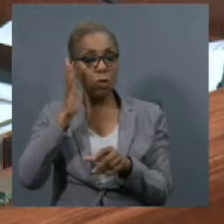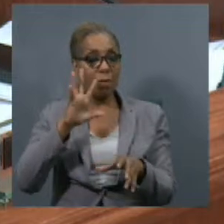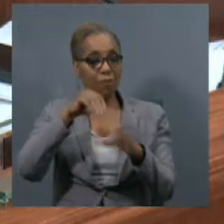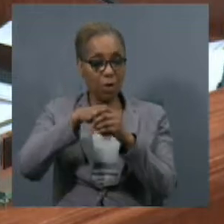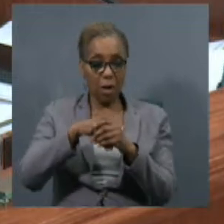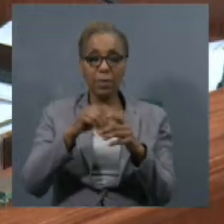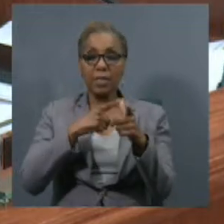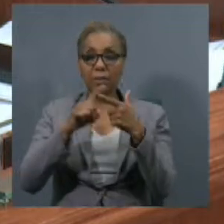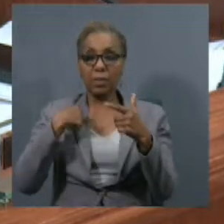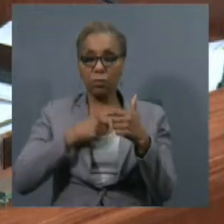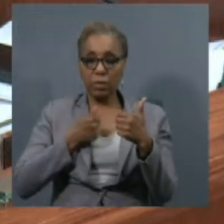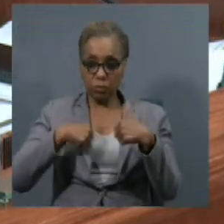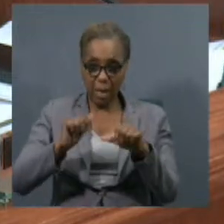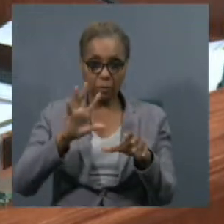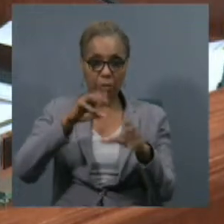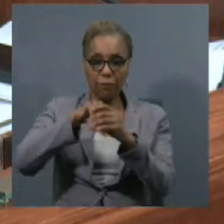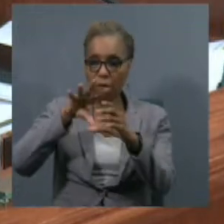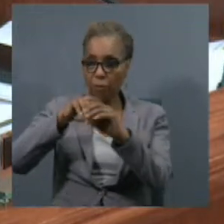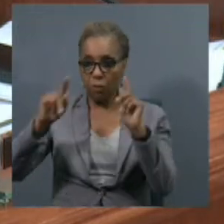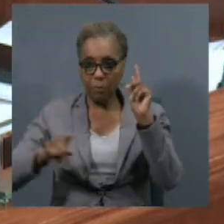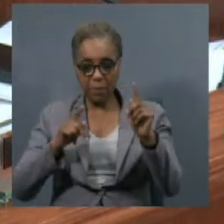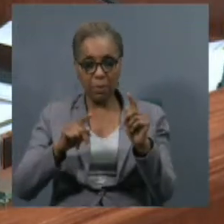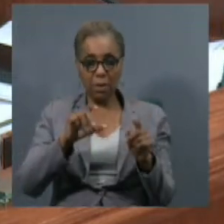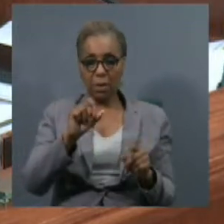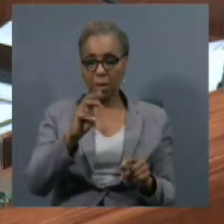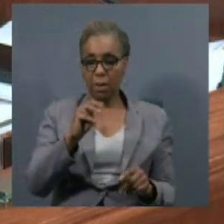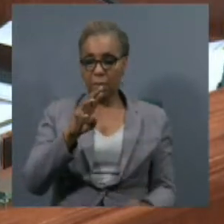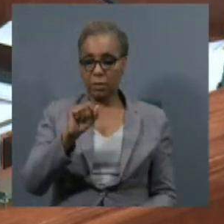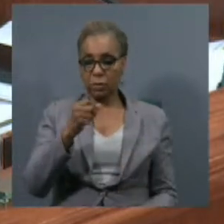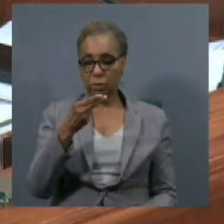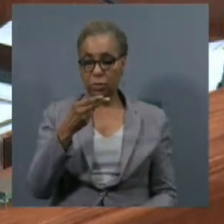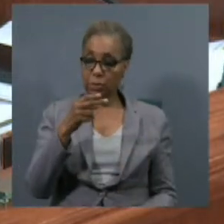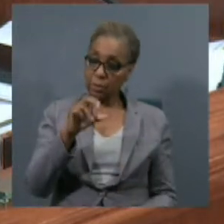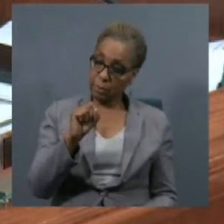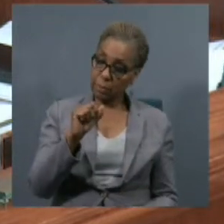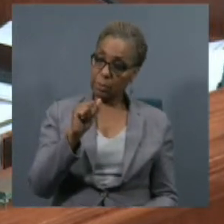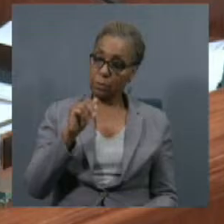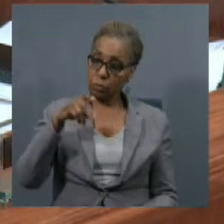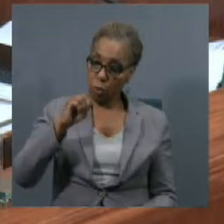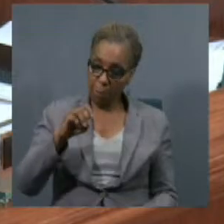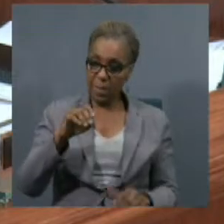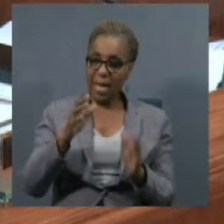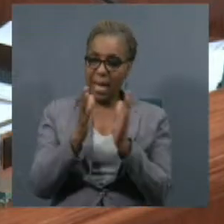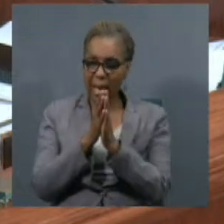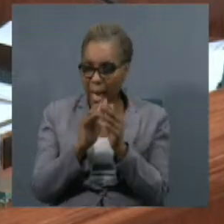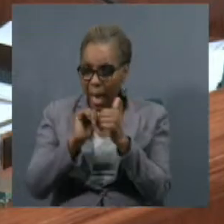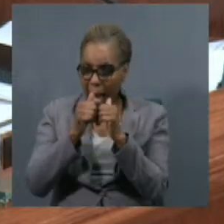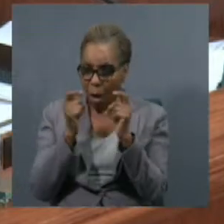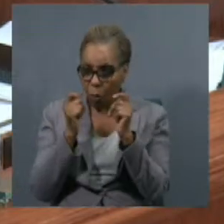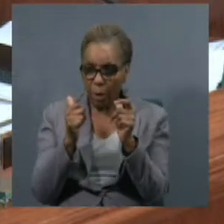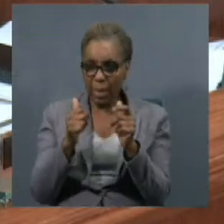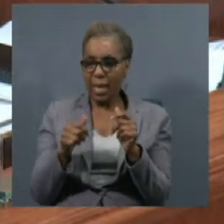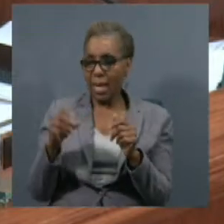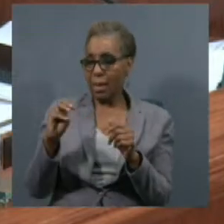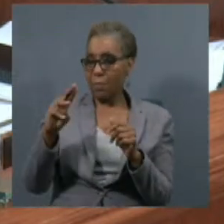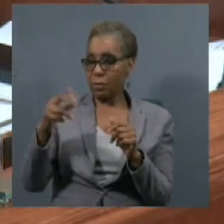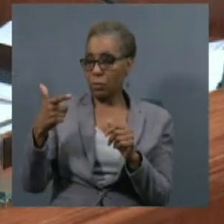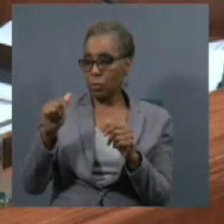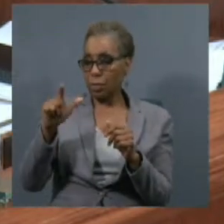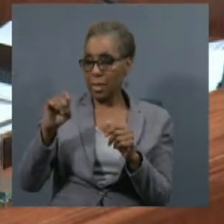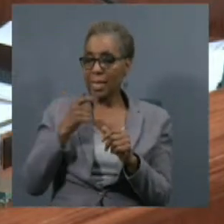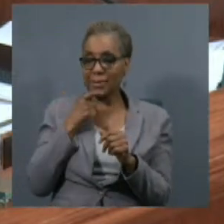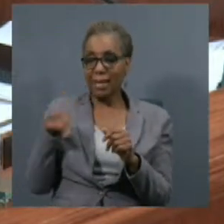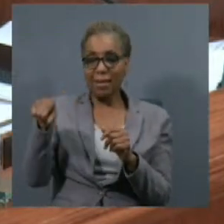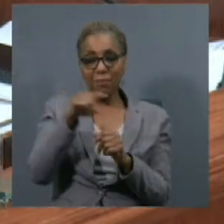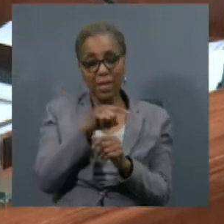people involved. Mr. Sarpy asked specifically about how quickly, and Mr. Gage said that they are